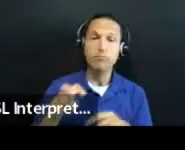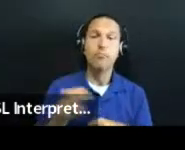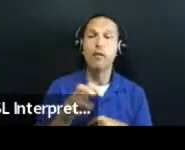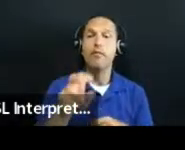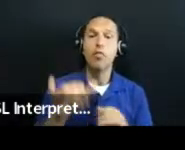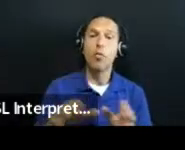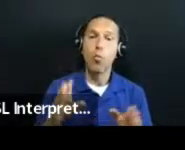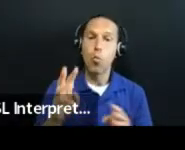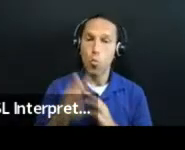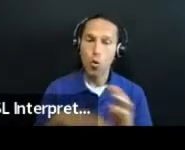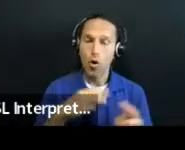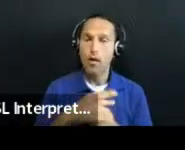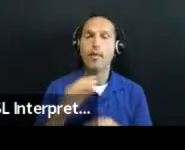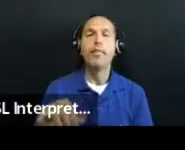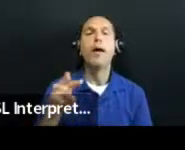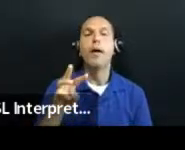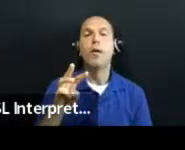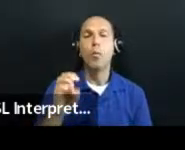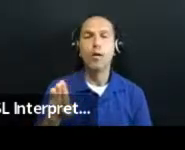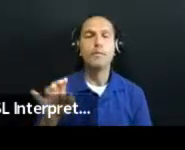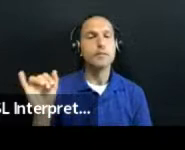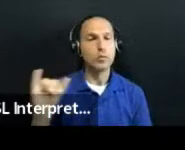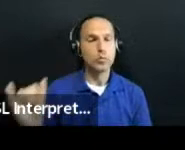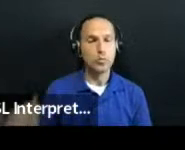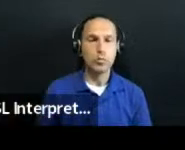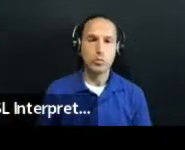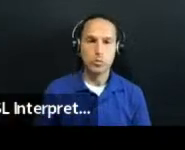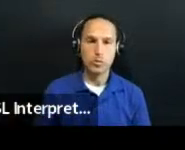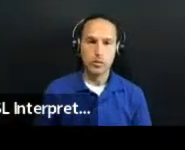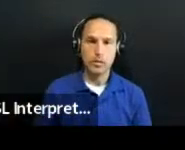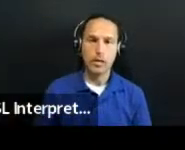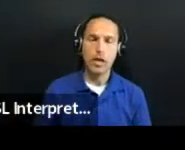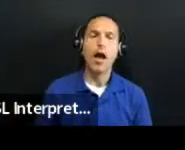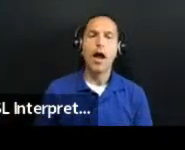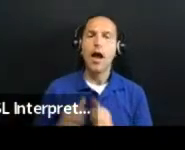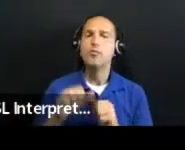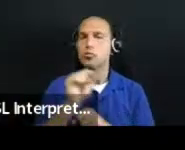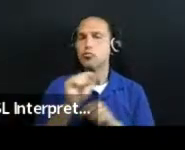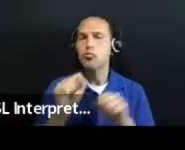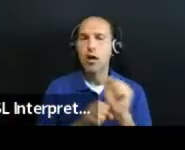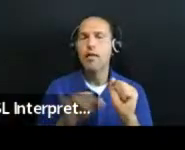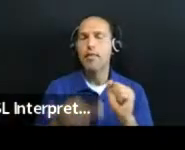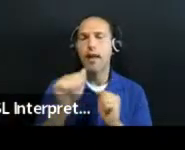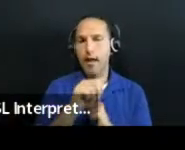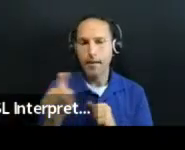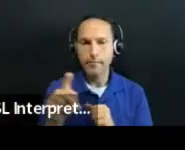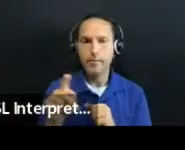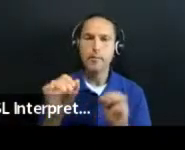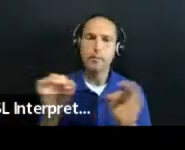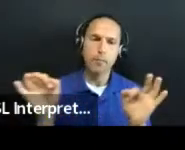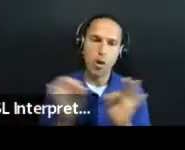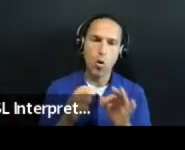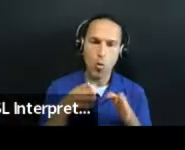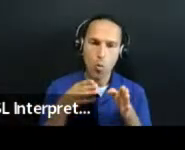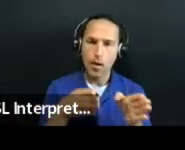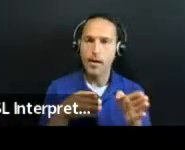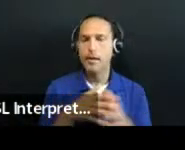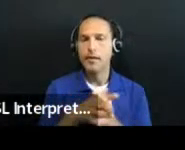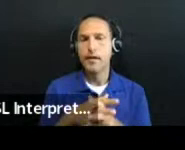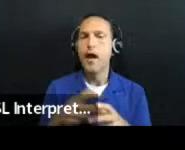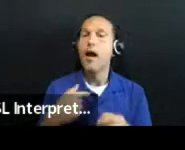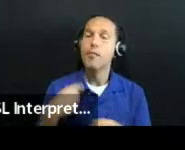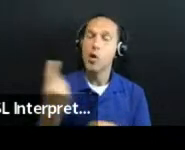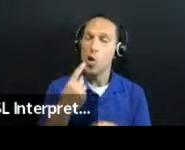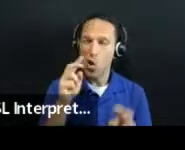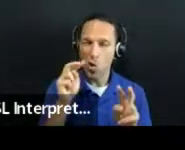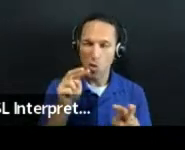world and navigate the web, but also how to structure applications in a meaningful way, that I'm always